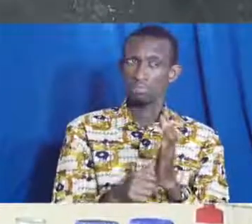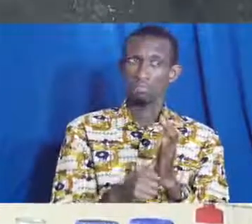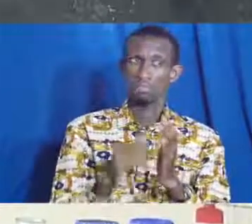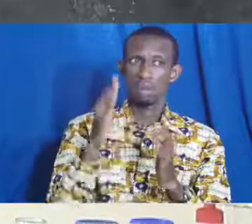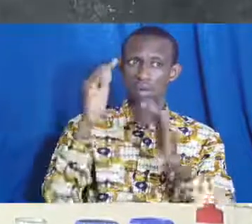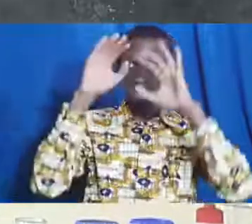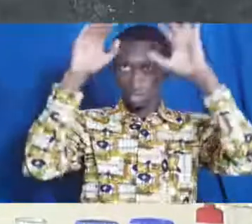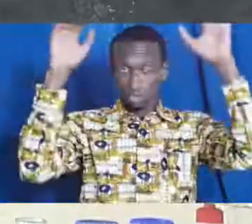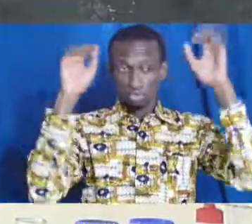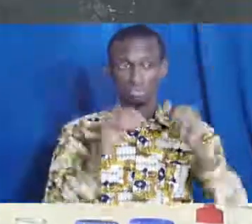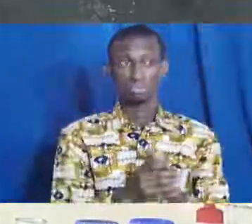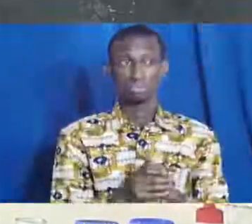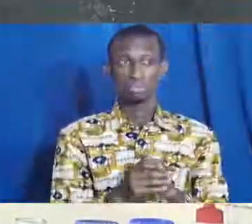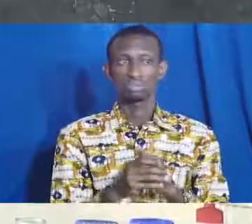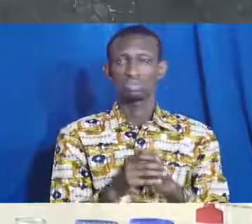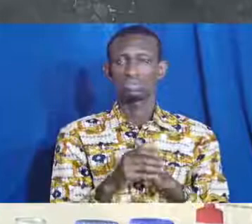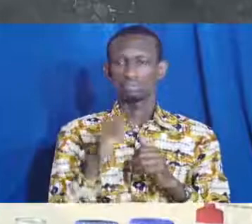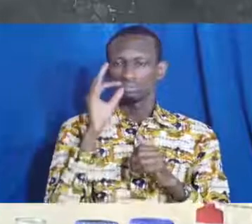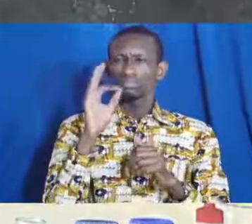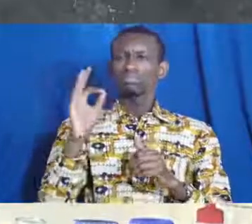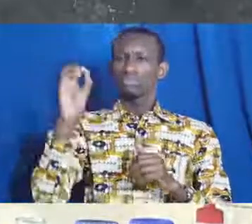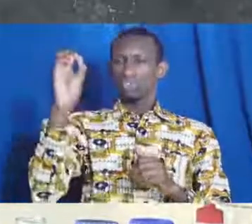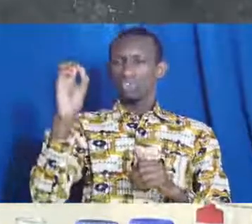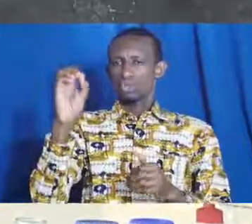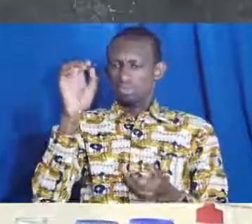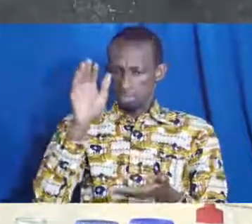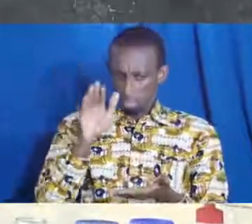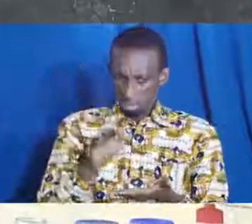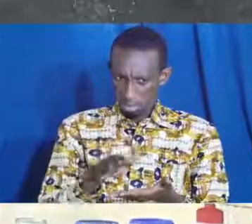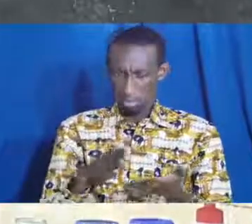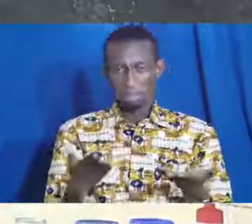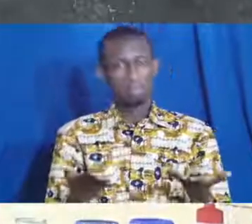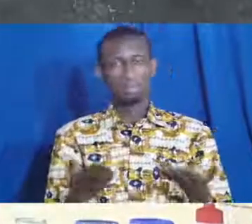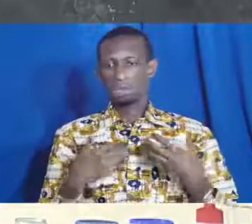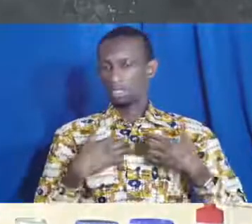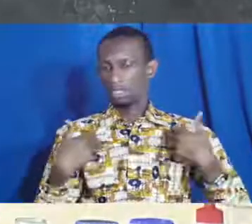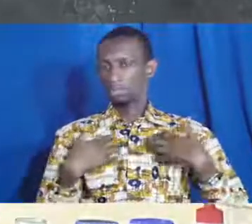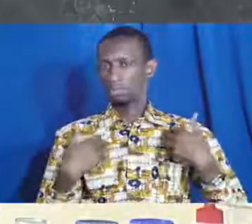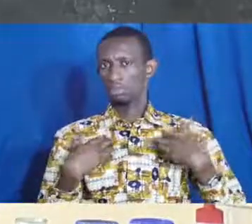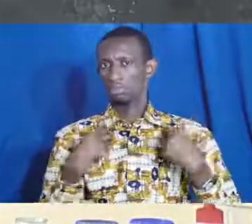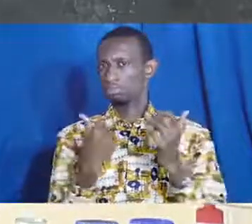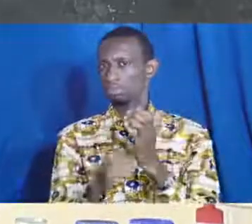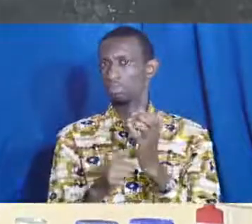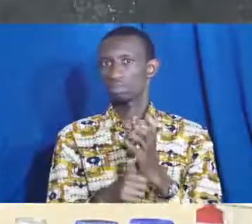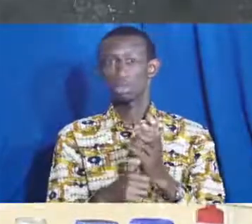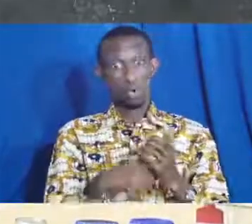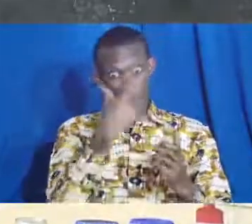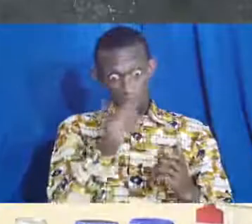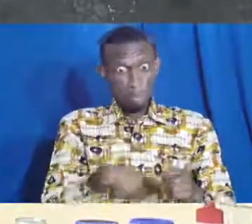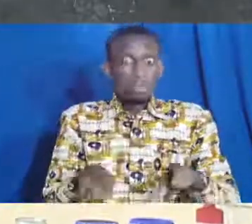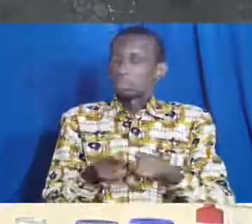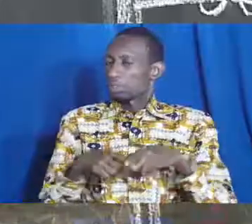reduce, then animals would get problems. We are animals as well, so would get problem. So when you look at